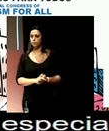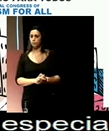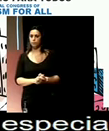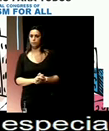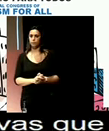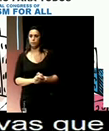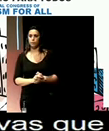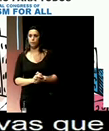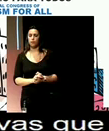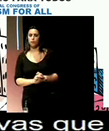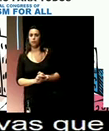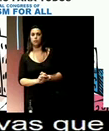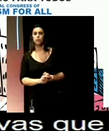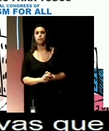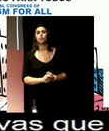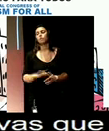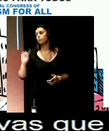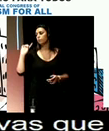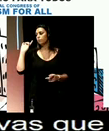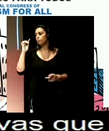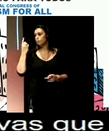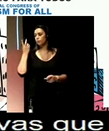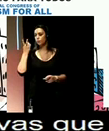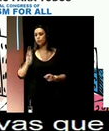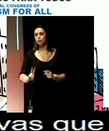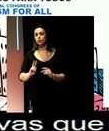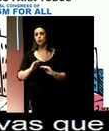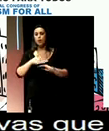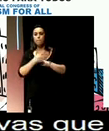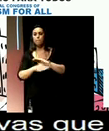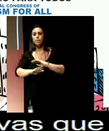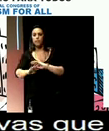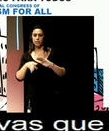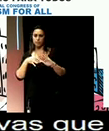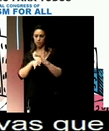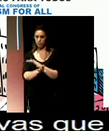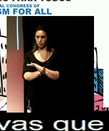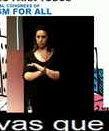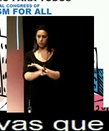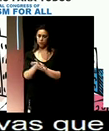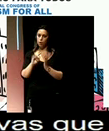about Accessible Beach. It was a project launched at